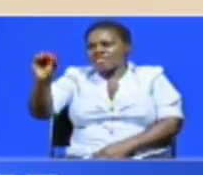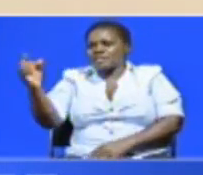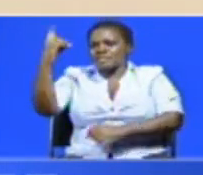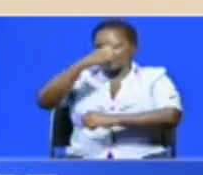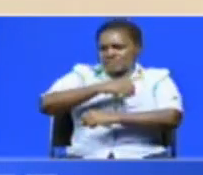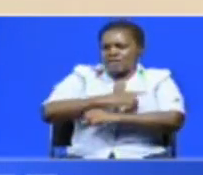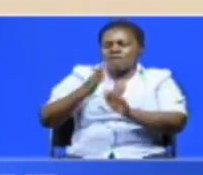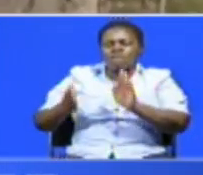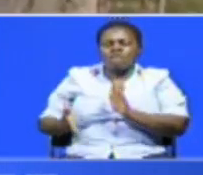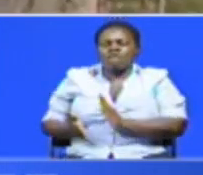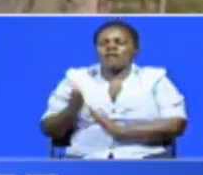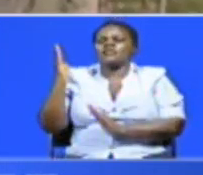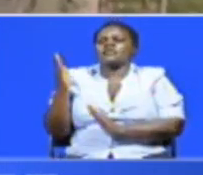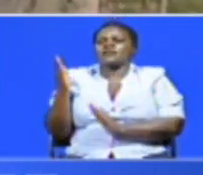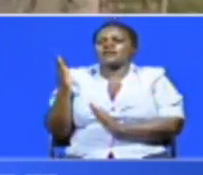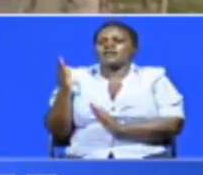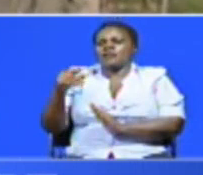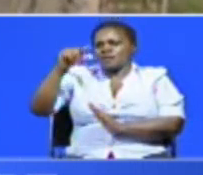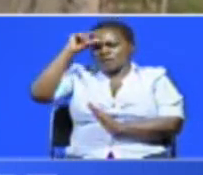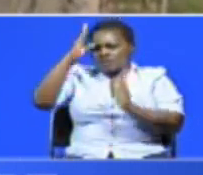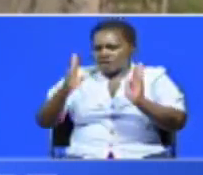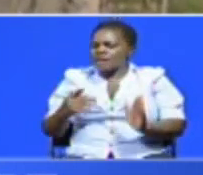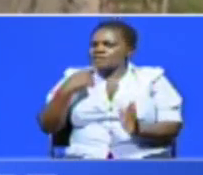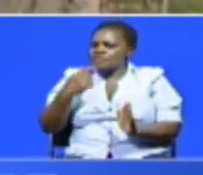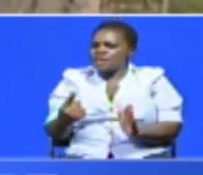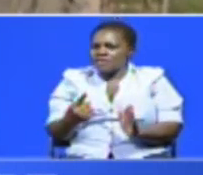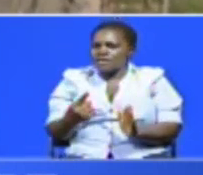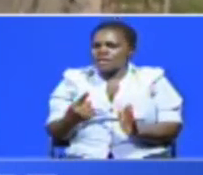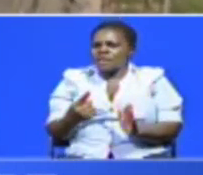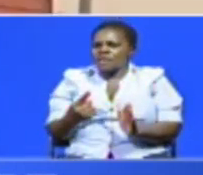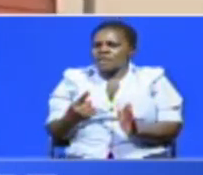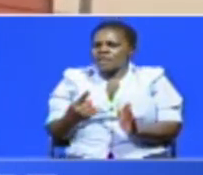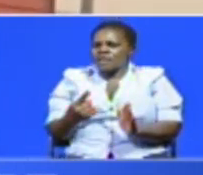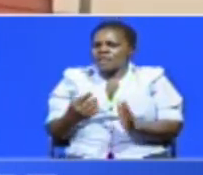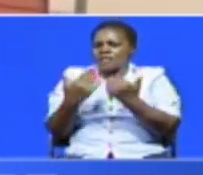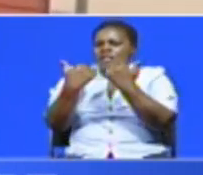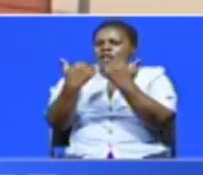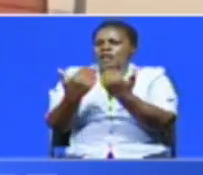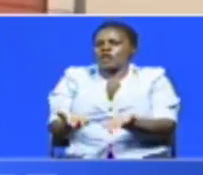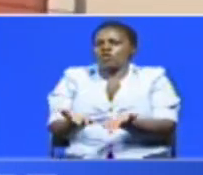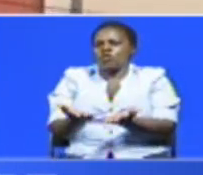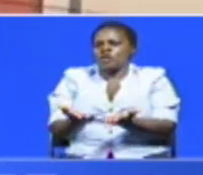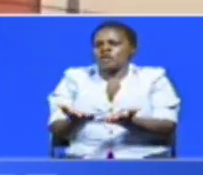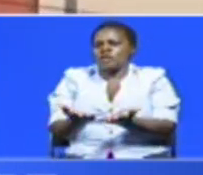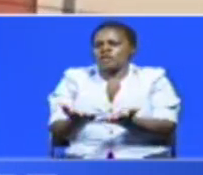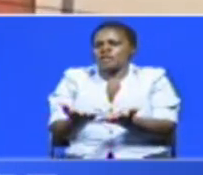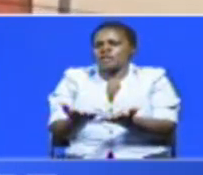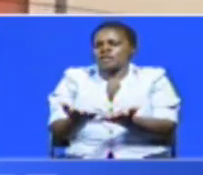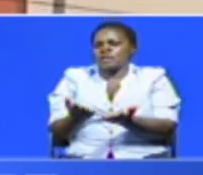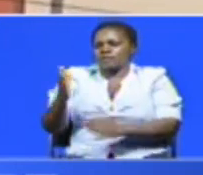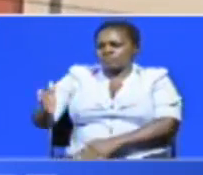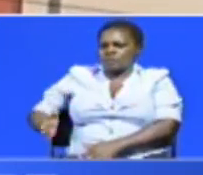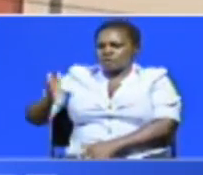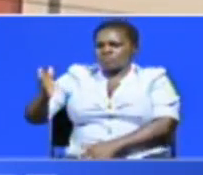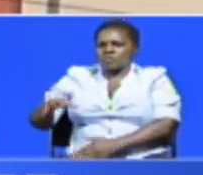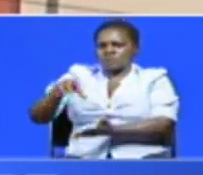days with immediate effect. The governor further noted that they have mapped out Likoni Crossing Channel and the Standard Gauge Railway